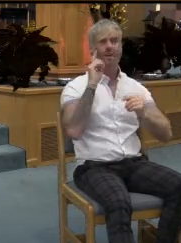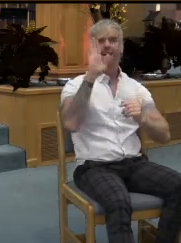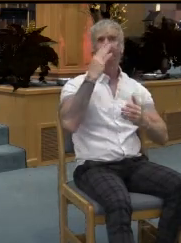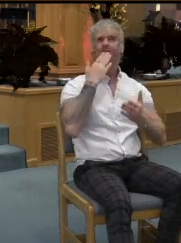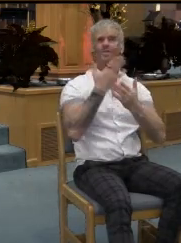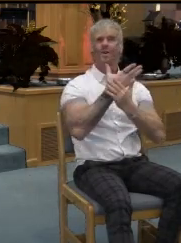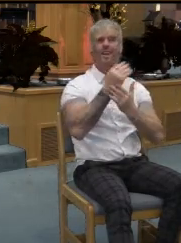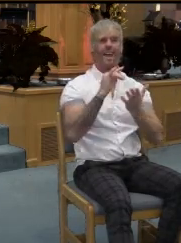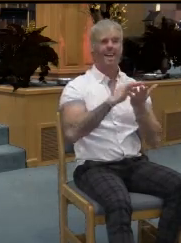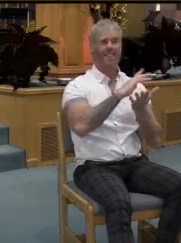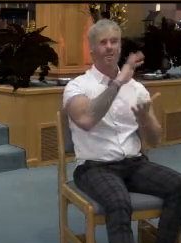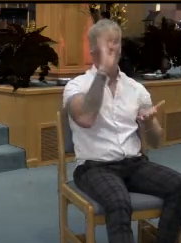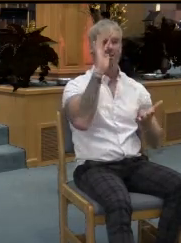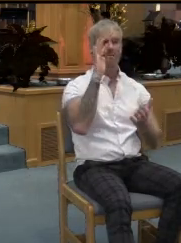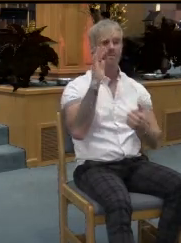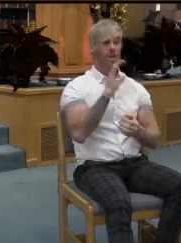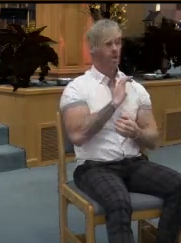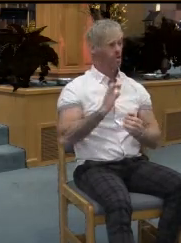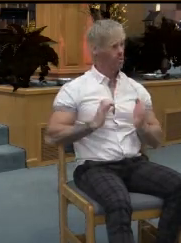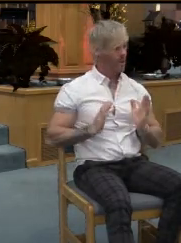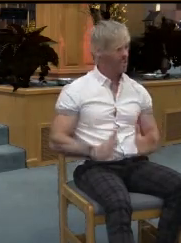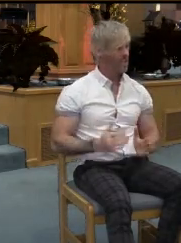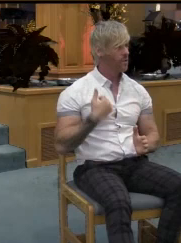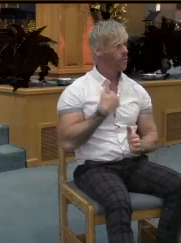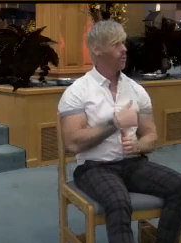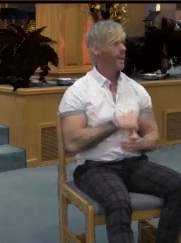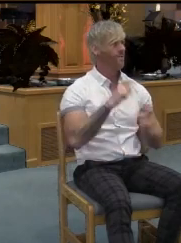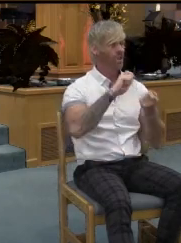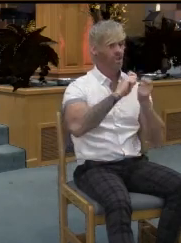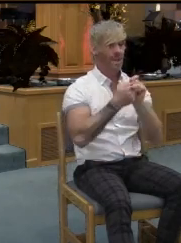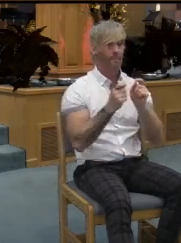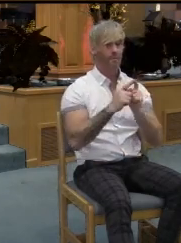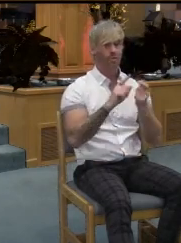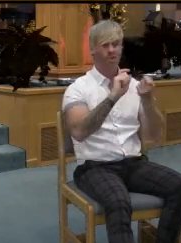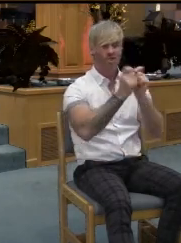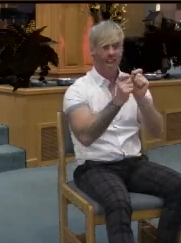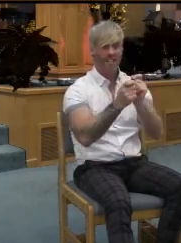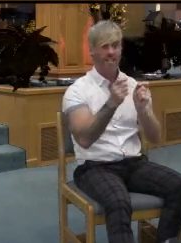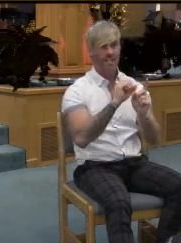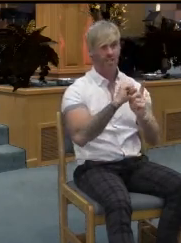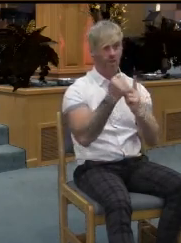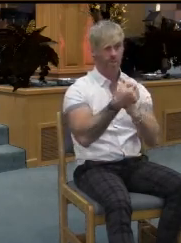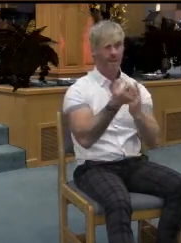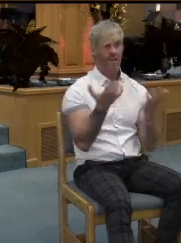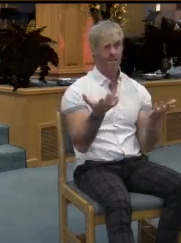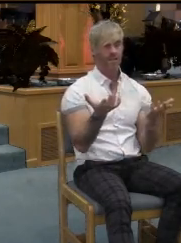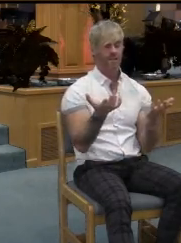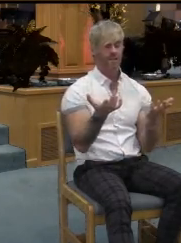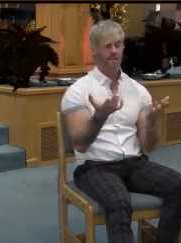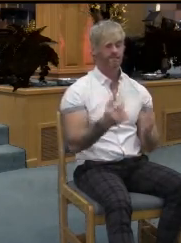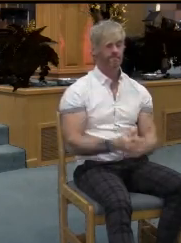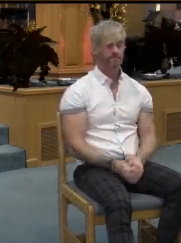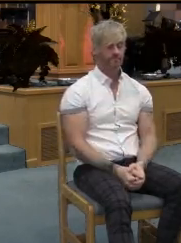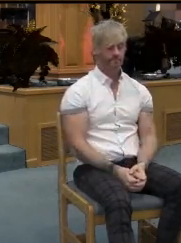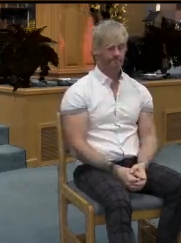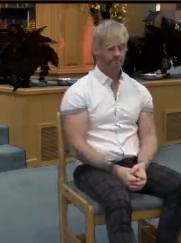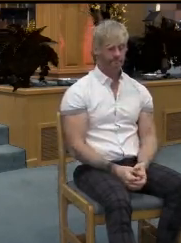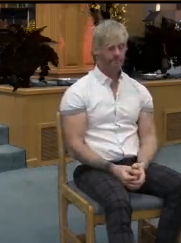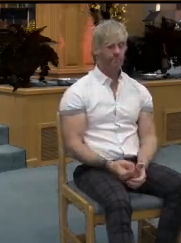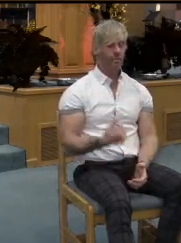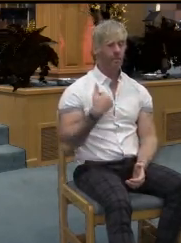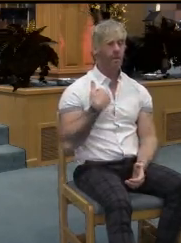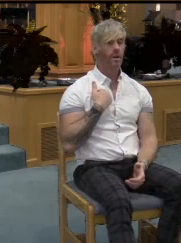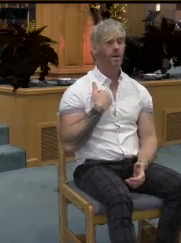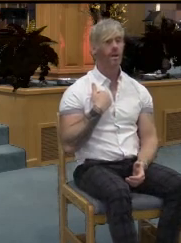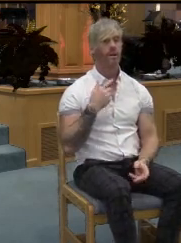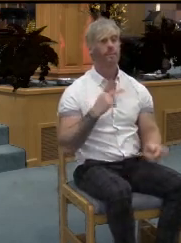revealed by adapting to changing circumstances. We've confused the definitions between true needs and felt needs. He who